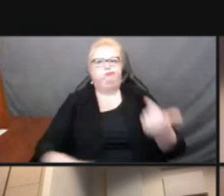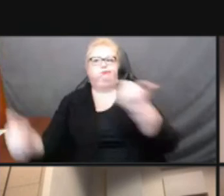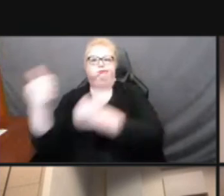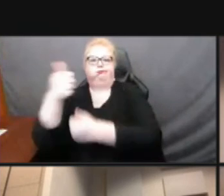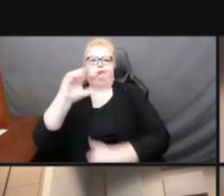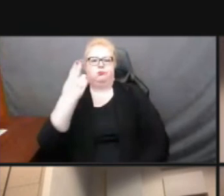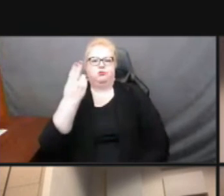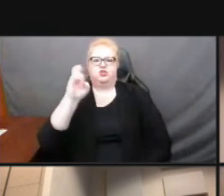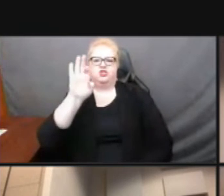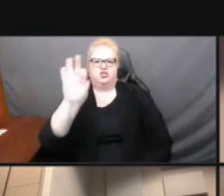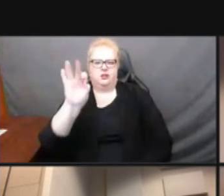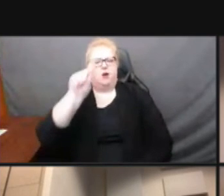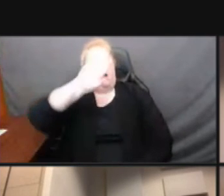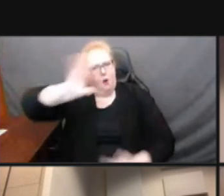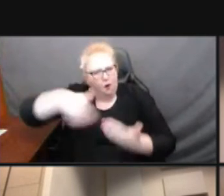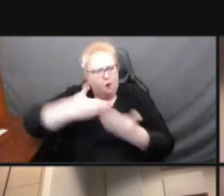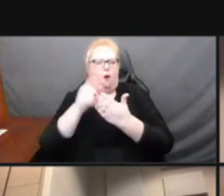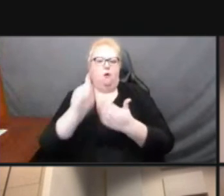accountable to the rules.